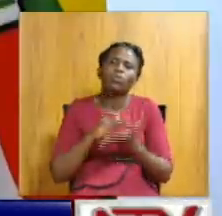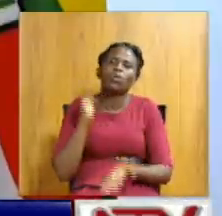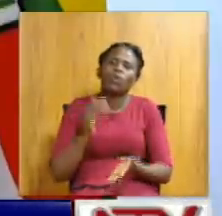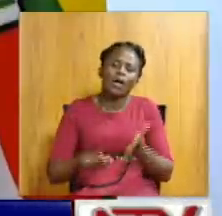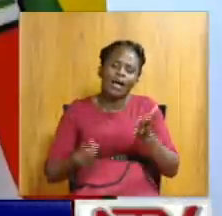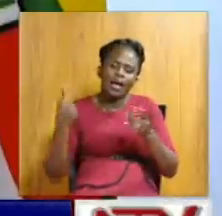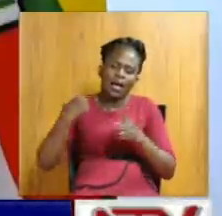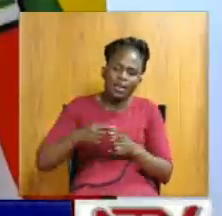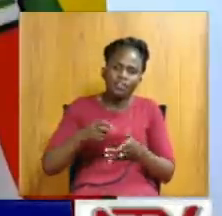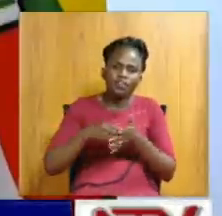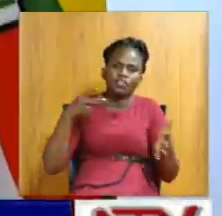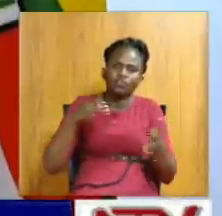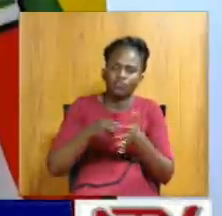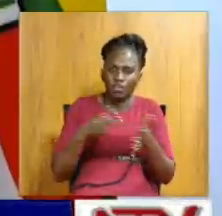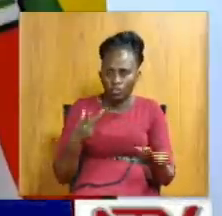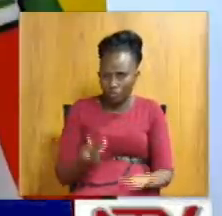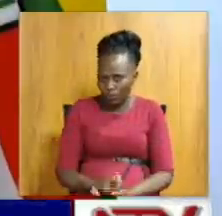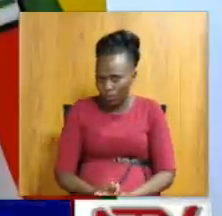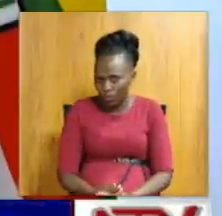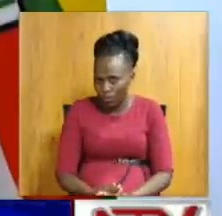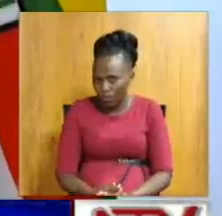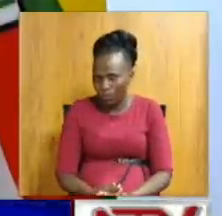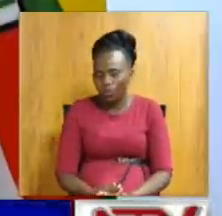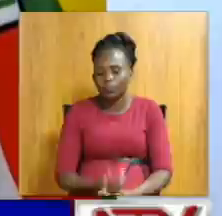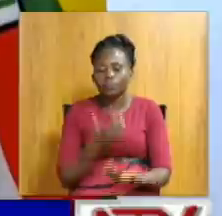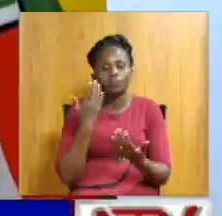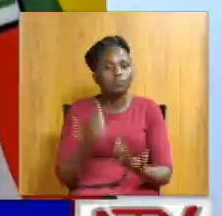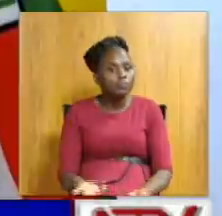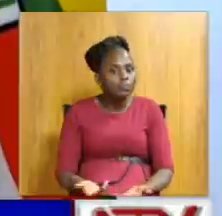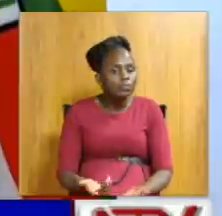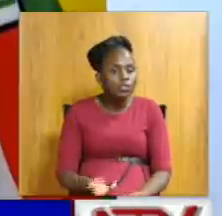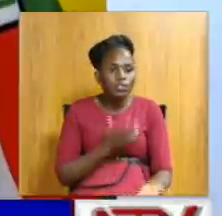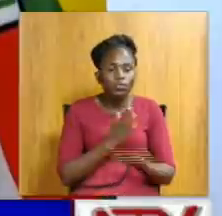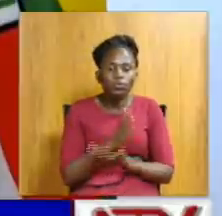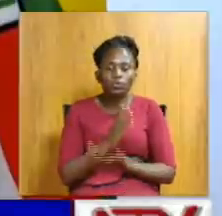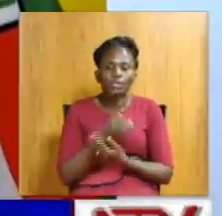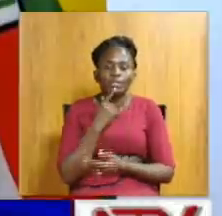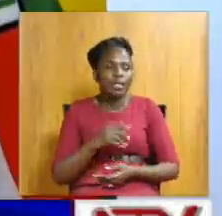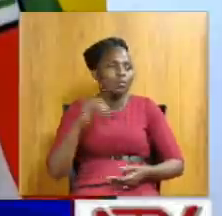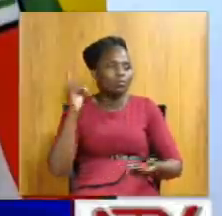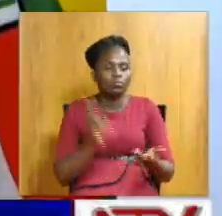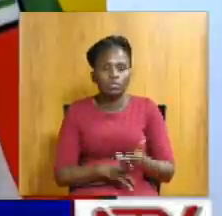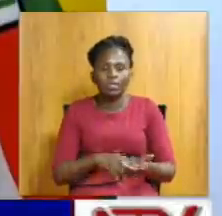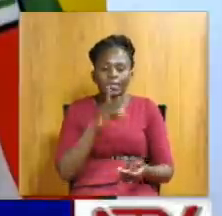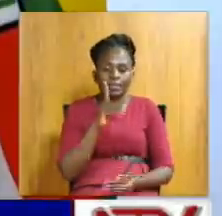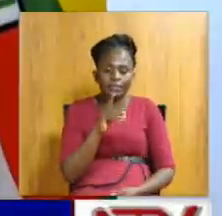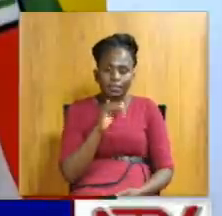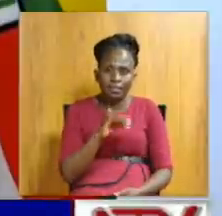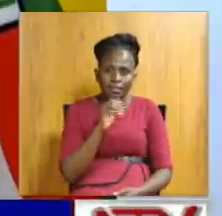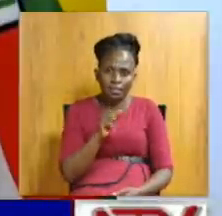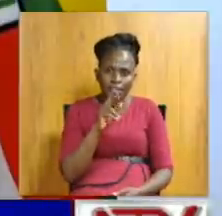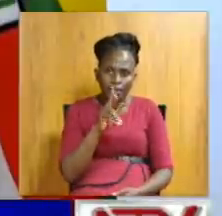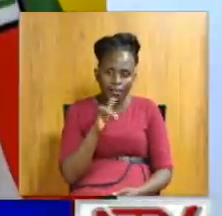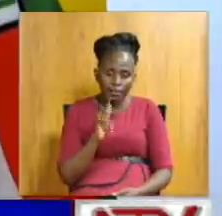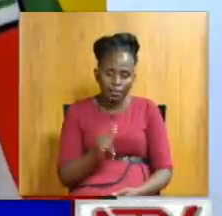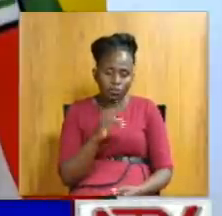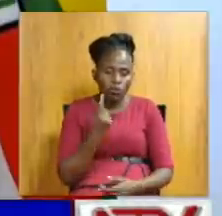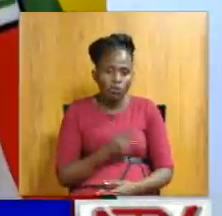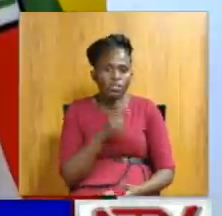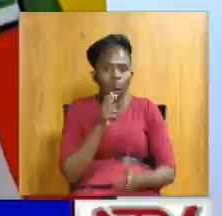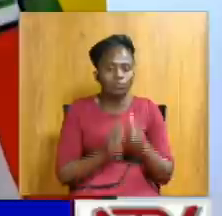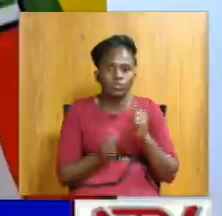the cattle keepers, who semi-modernized by adopting the dairy industry, where milk